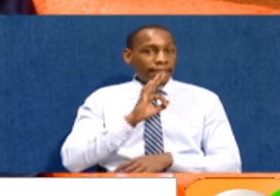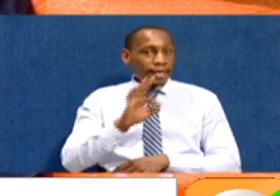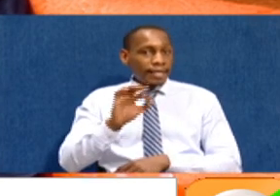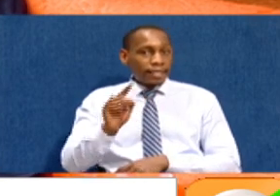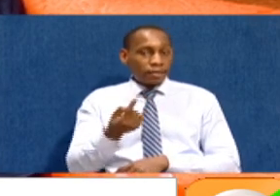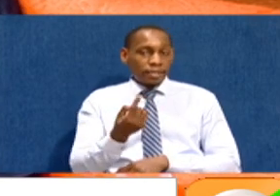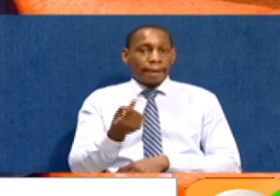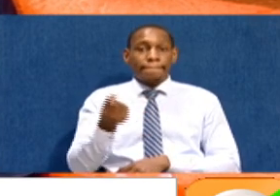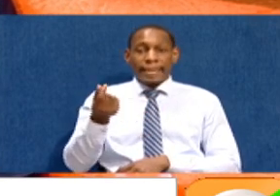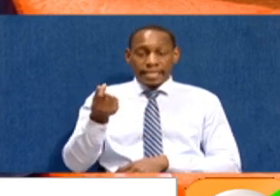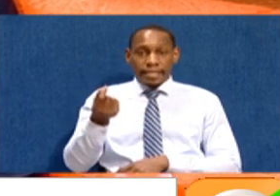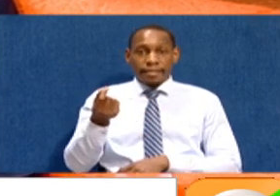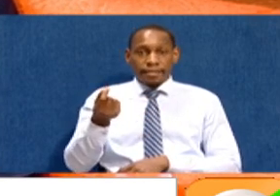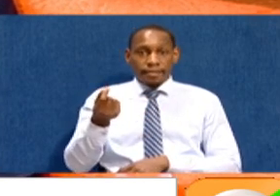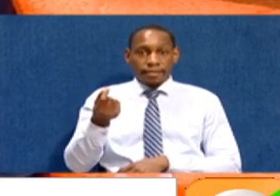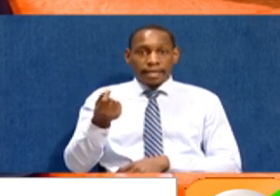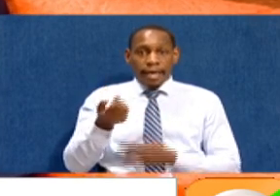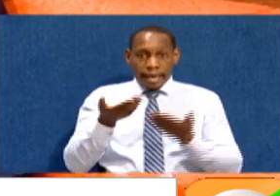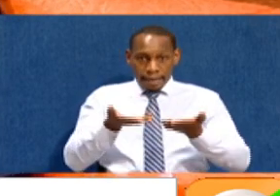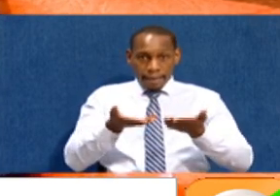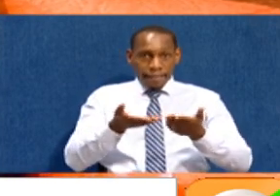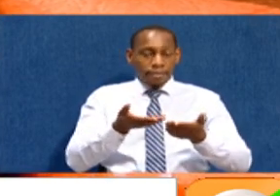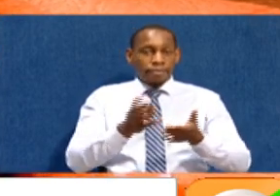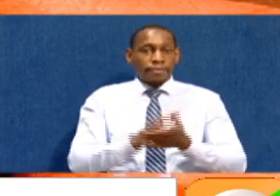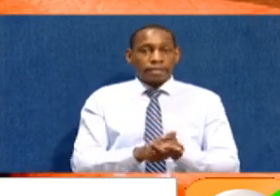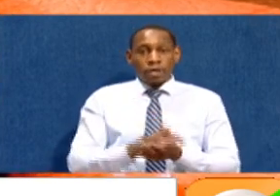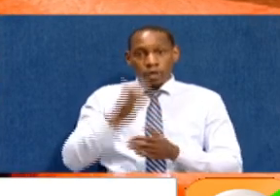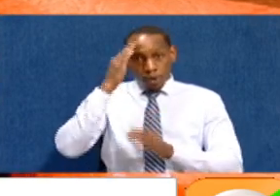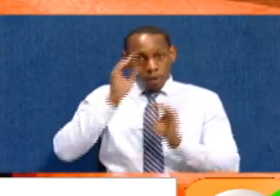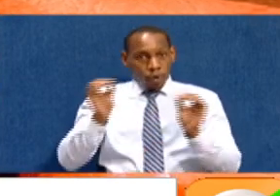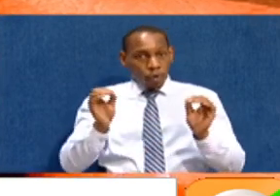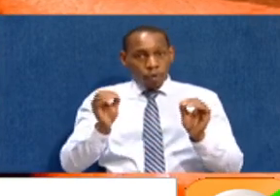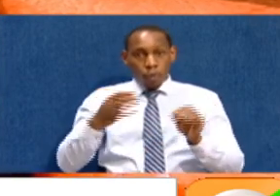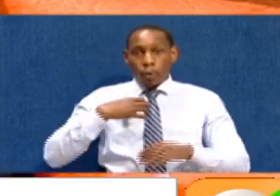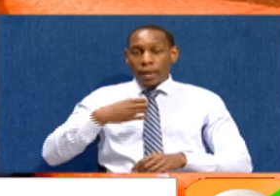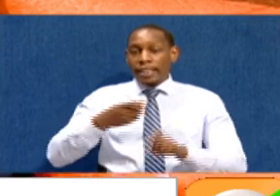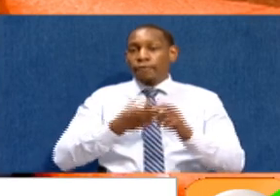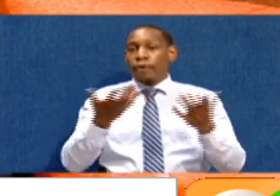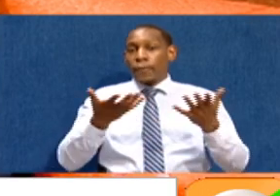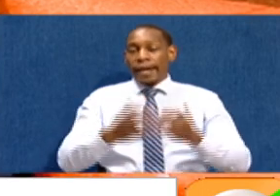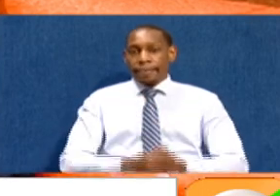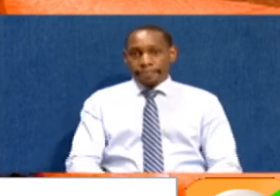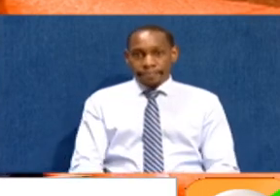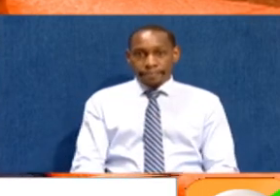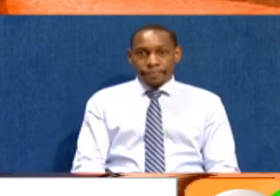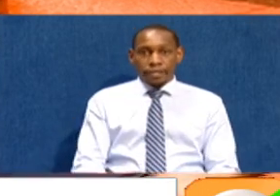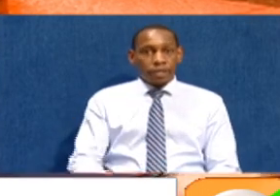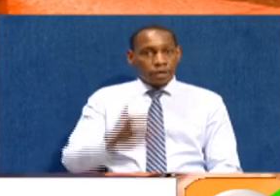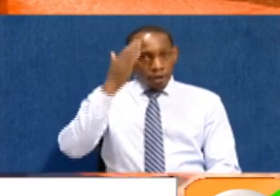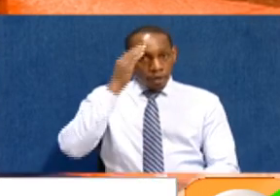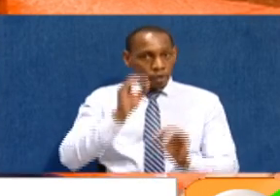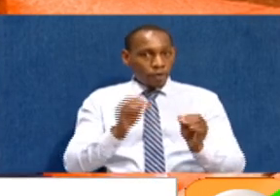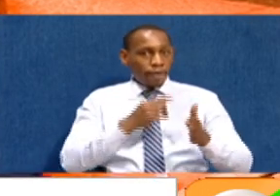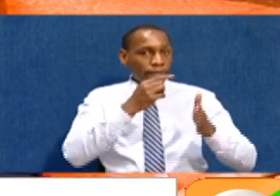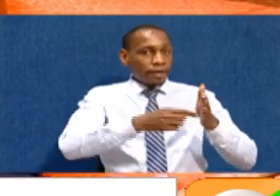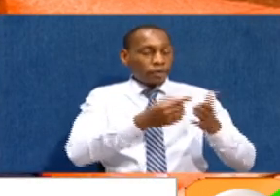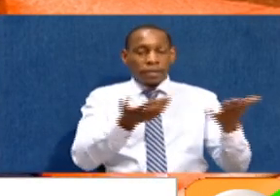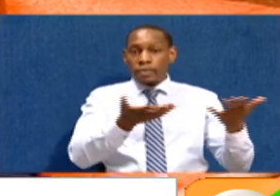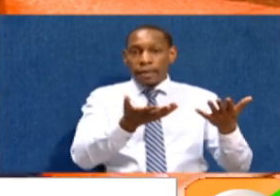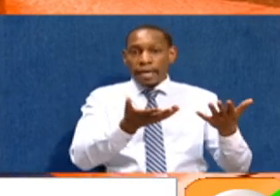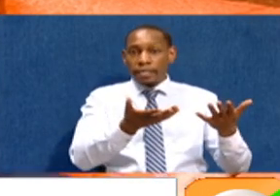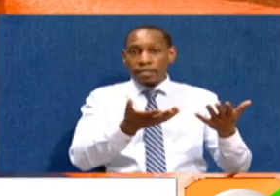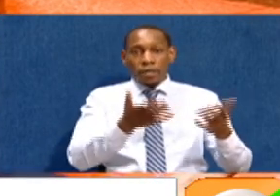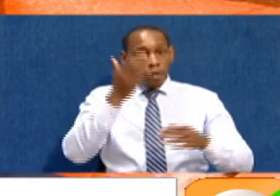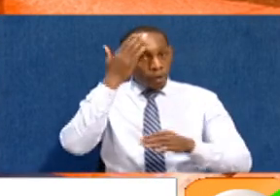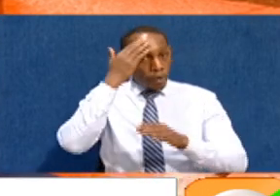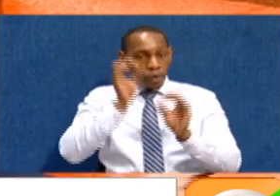300,000 Kenya shillings on this floor. We don't know where he has got his wealth. We don't know where his factories are.